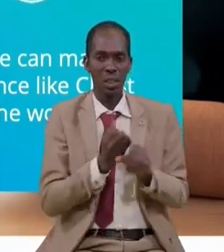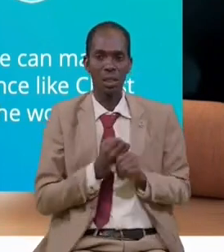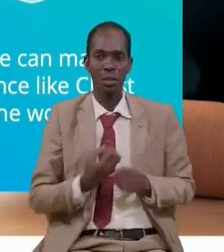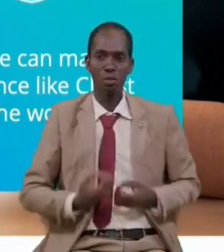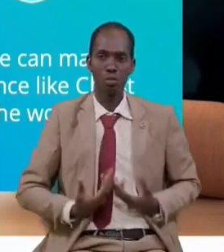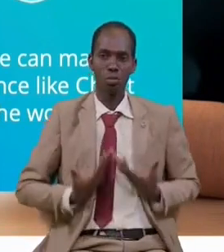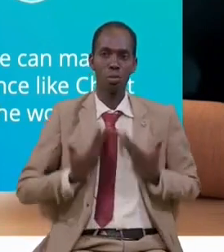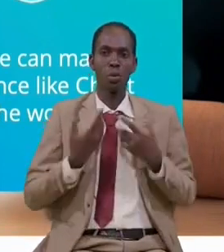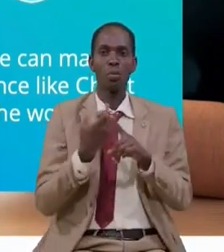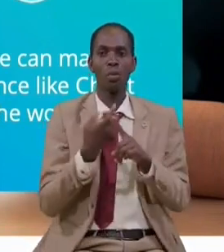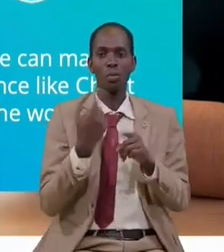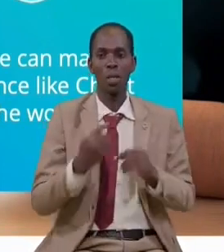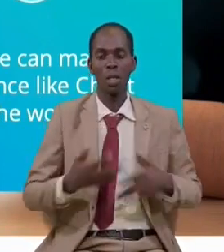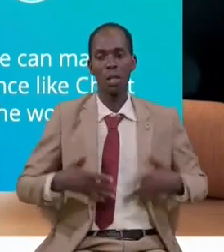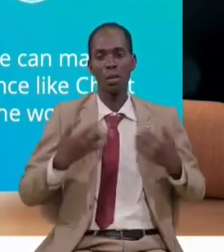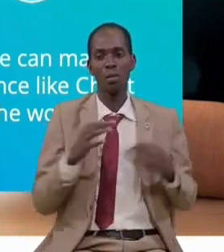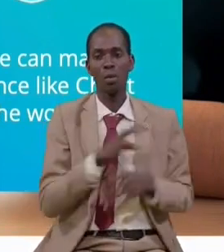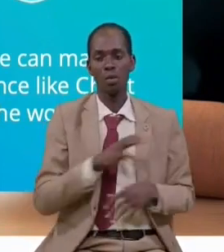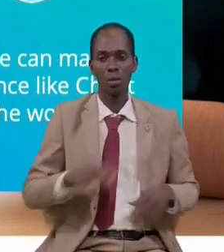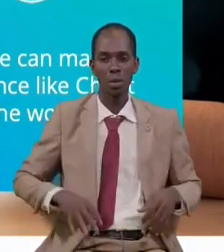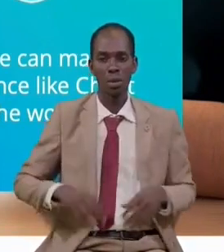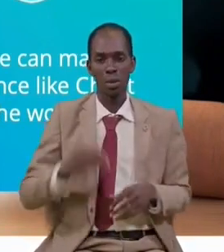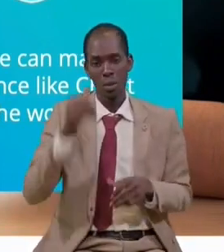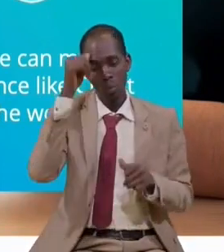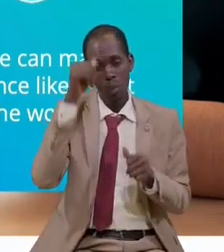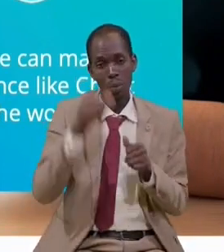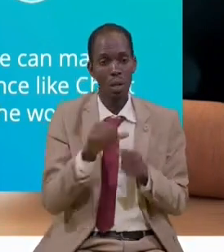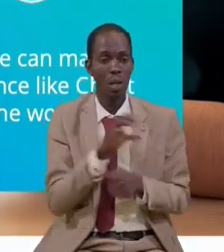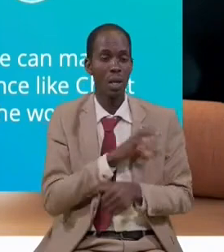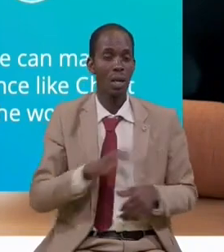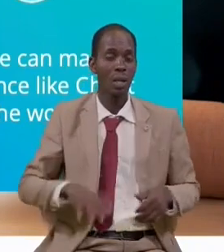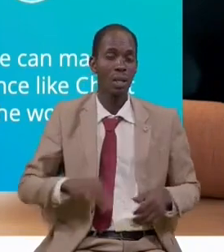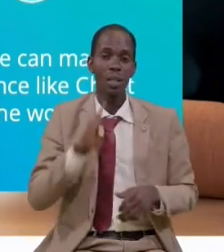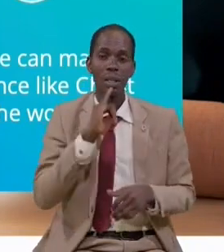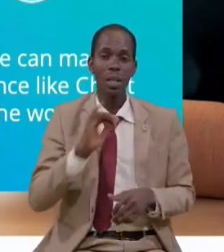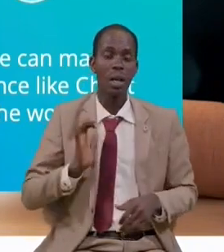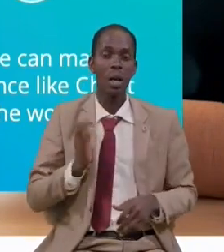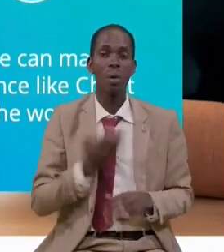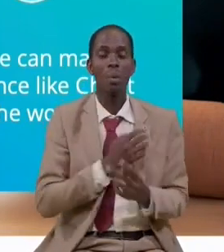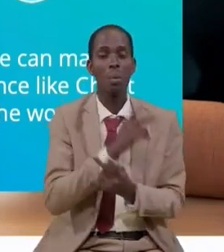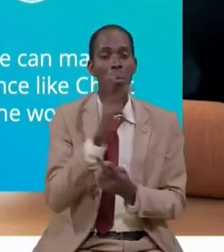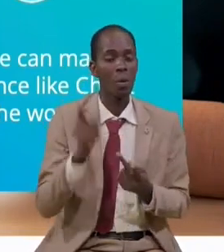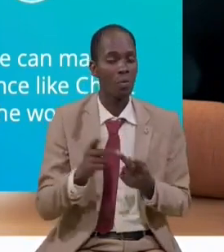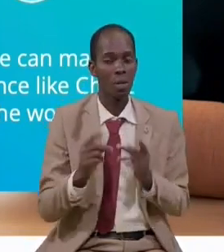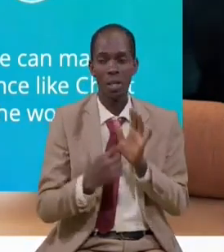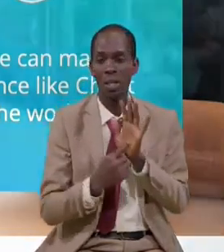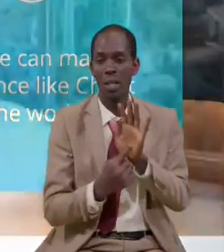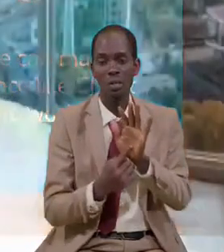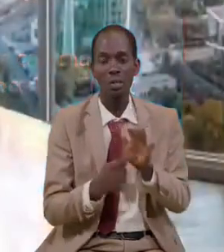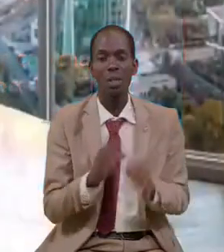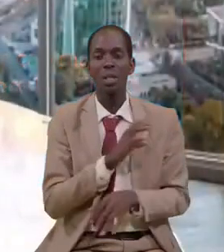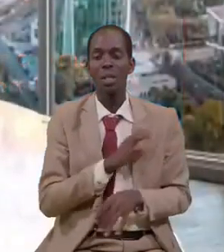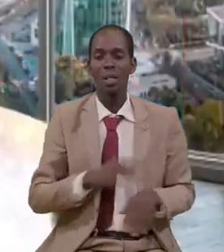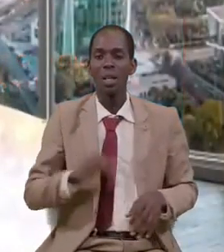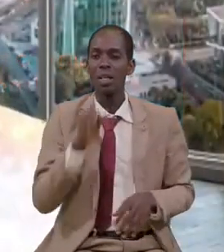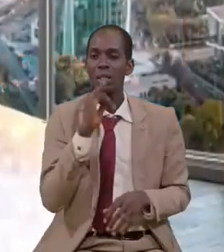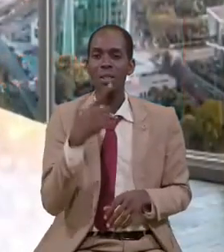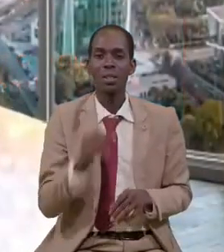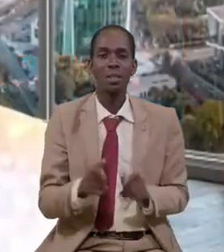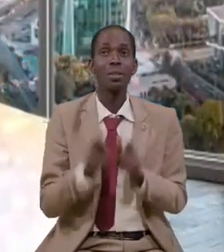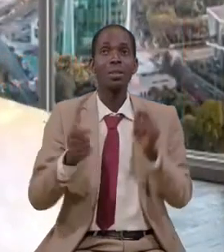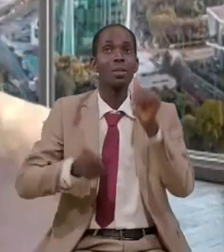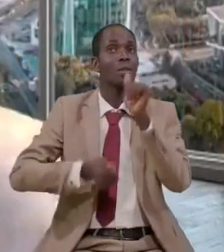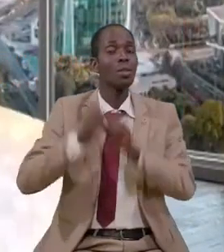Christ. Remember, Christ is our perfect example, right? Christ is the greatest of the greatest. And the impact that he has